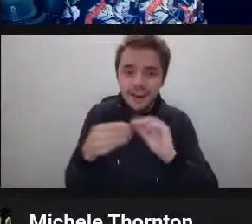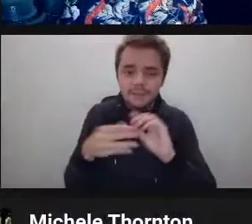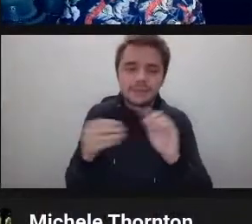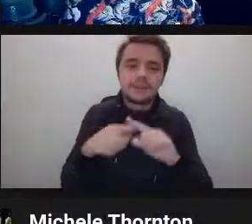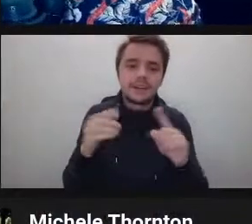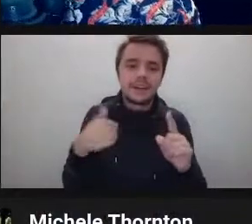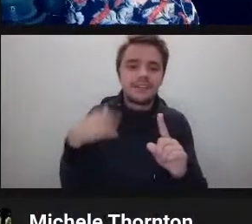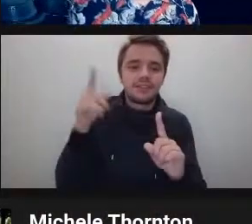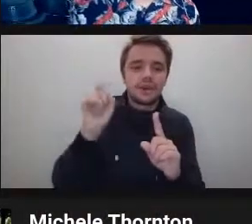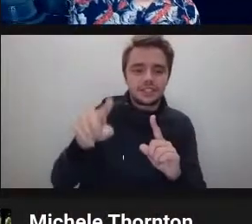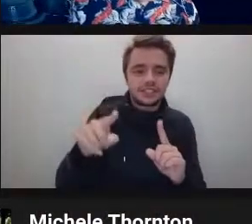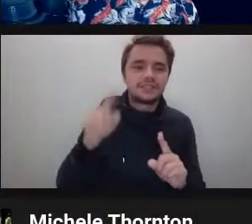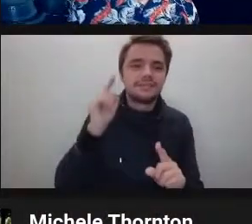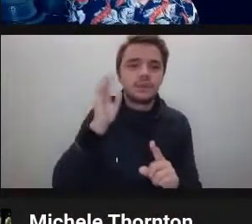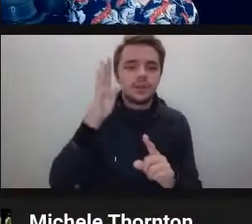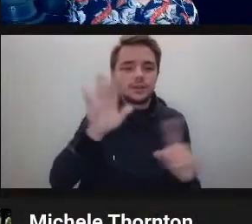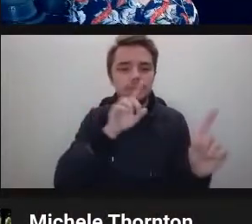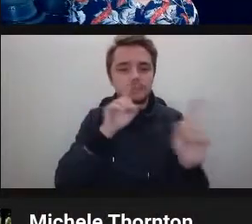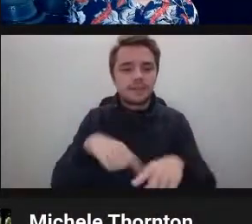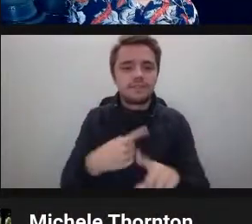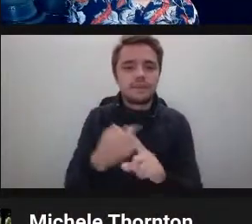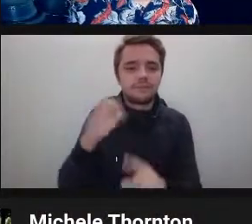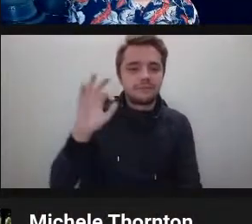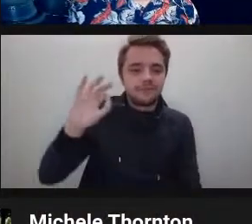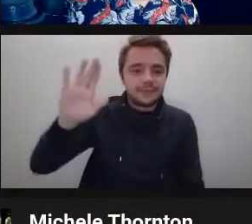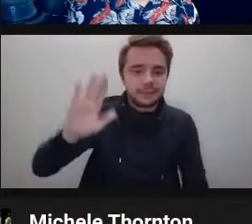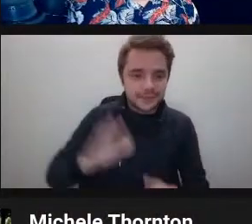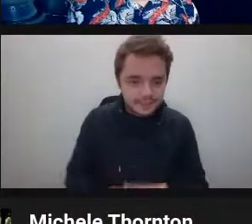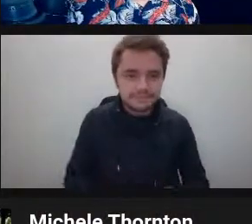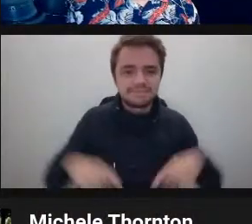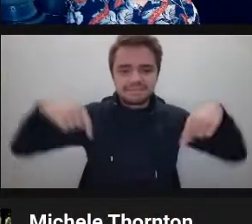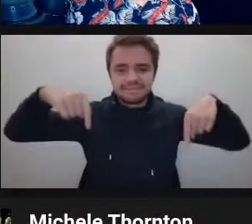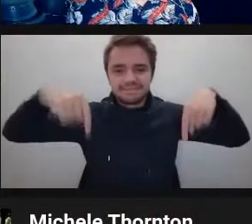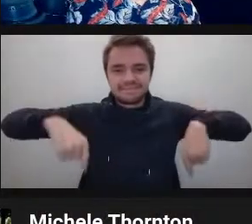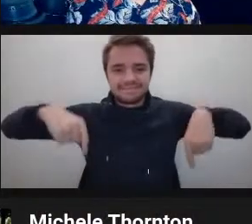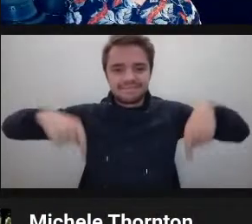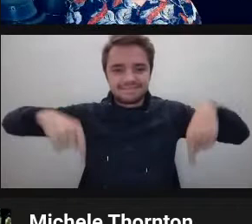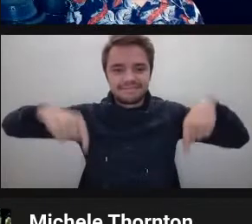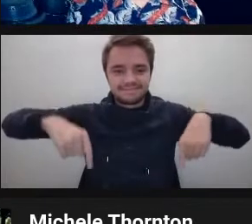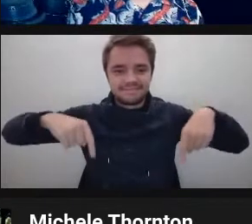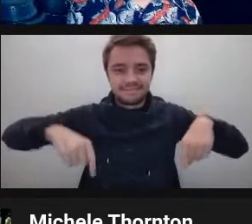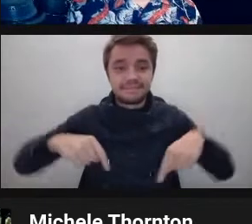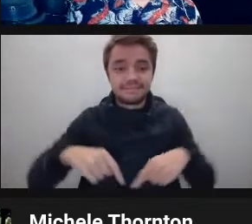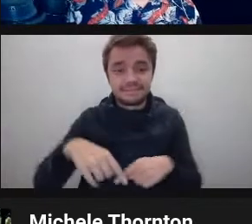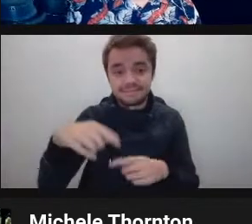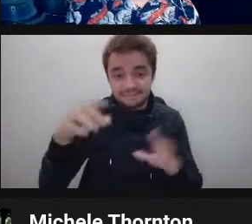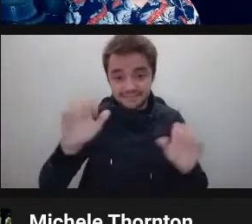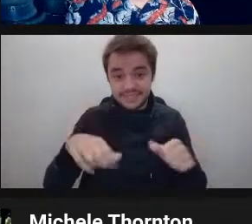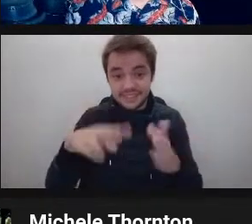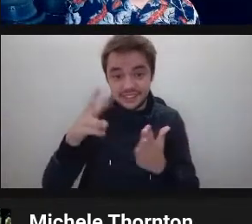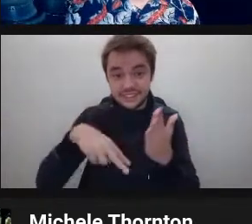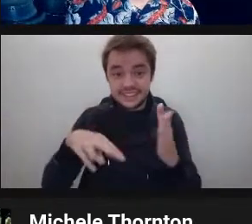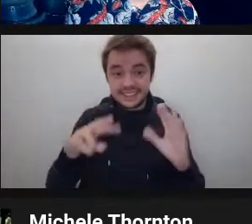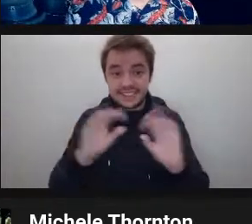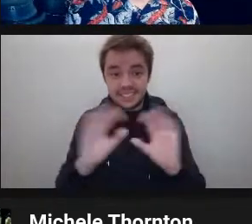question that is coming from Facebook. Mm-hmm. Can you read that? Yes.